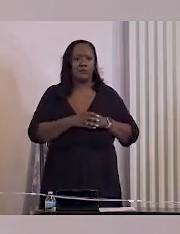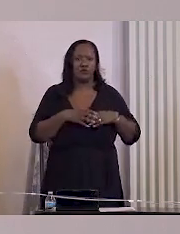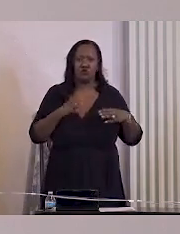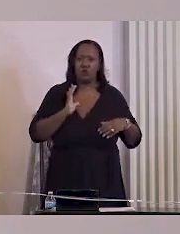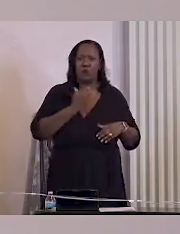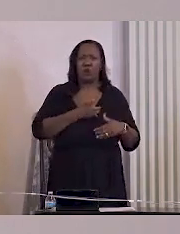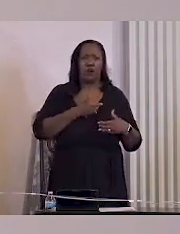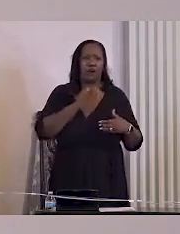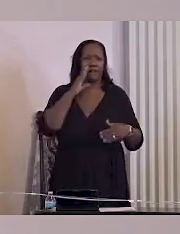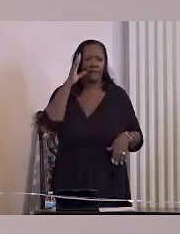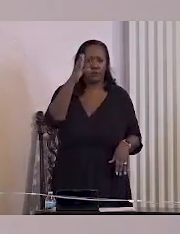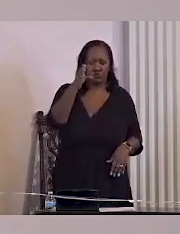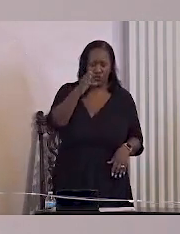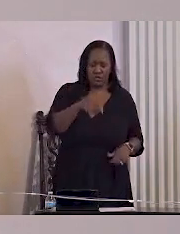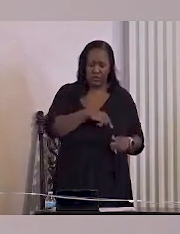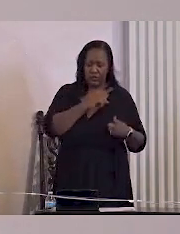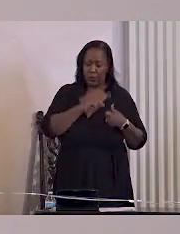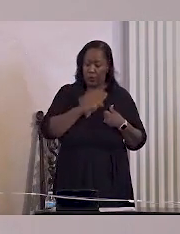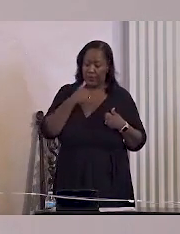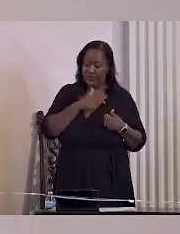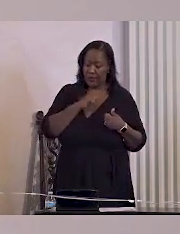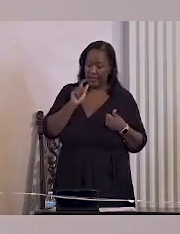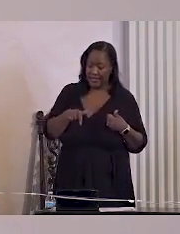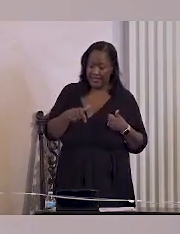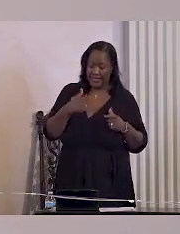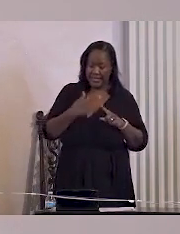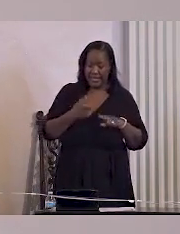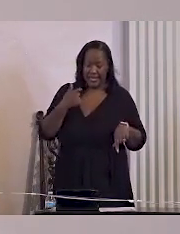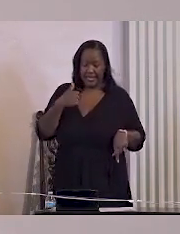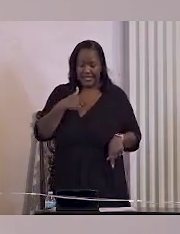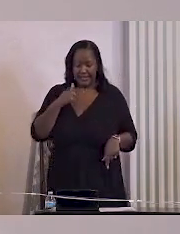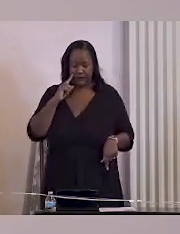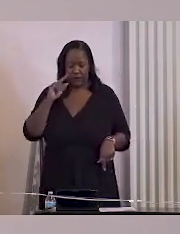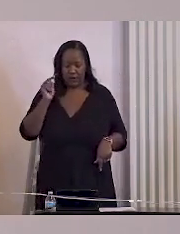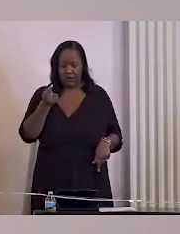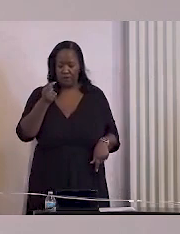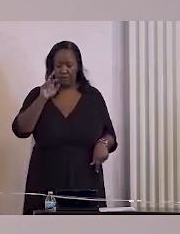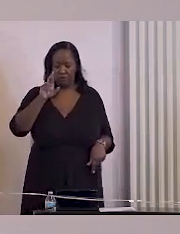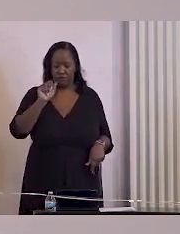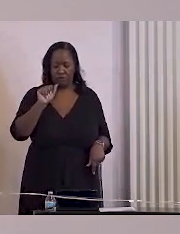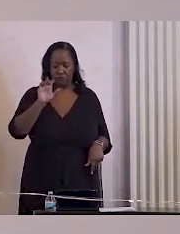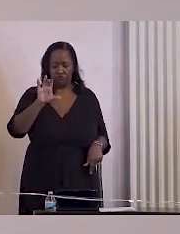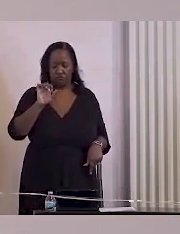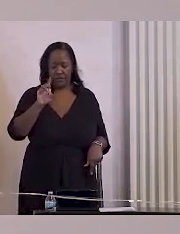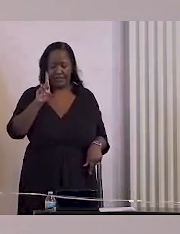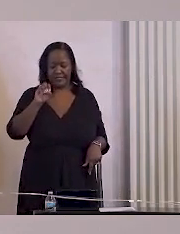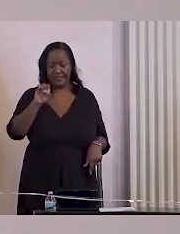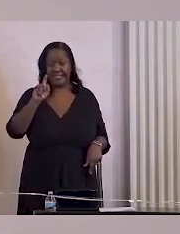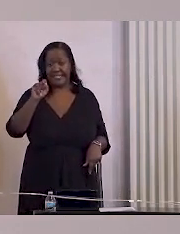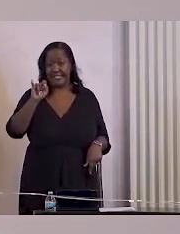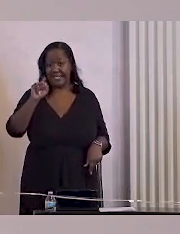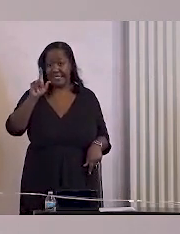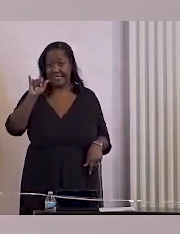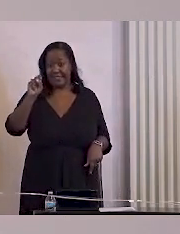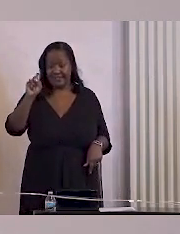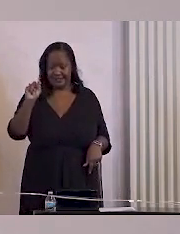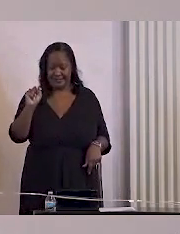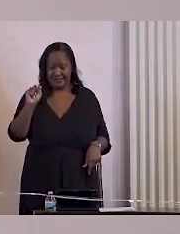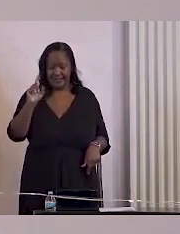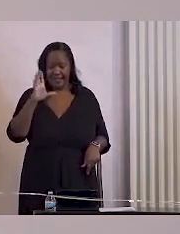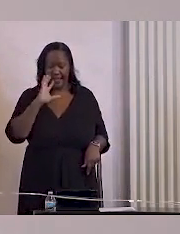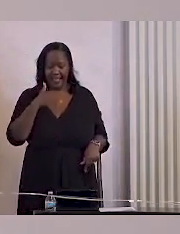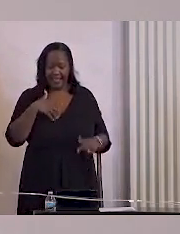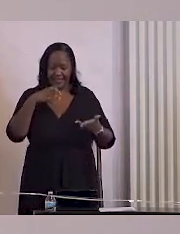stories, the one in which we lead, is from the transcendentalist and is captured and articulated in the shadow side of our